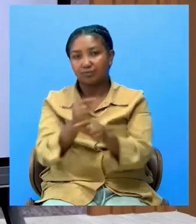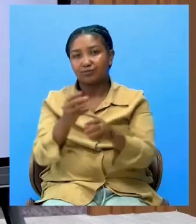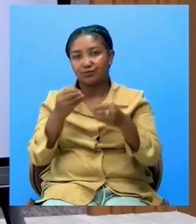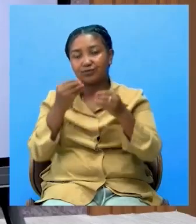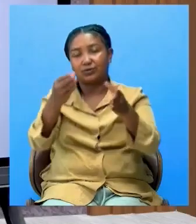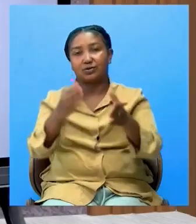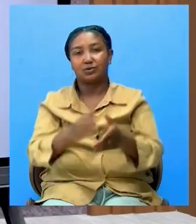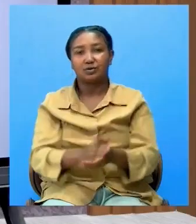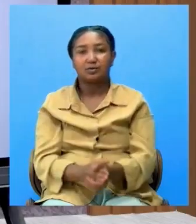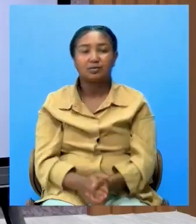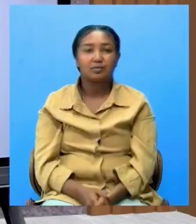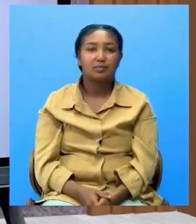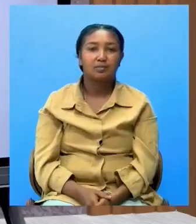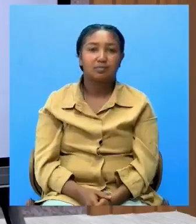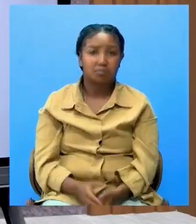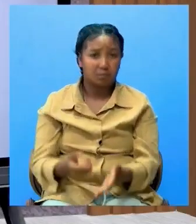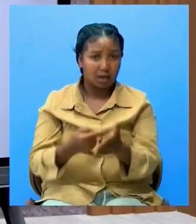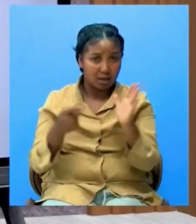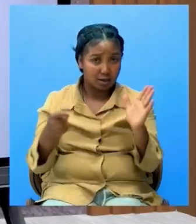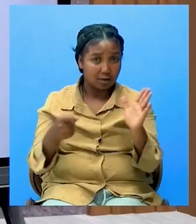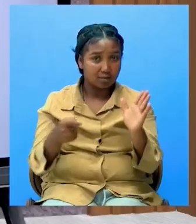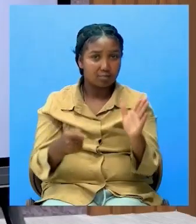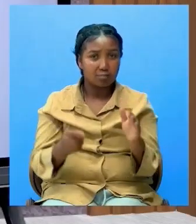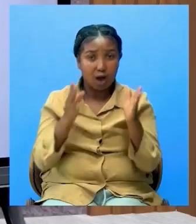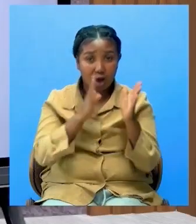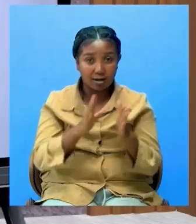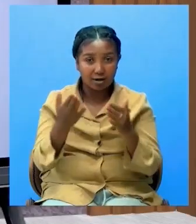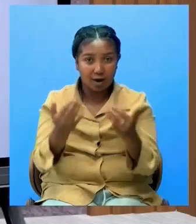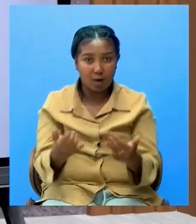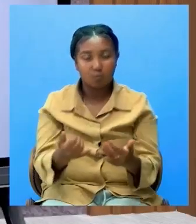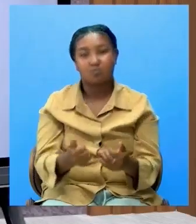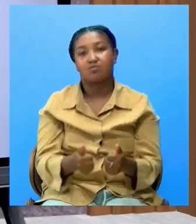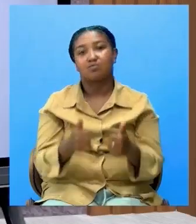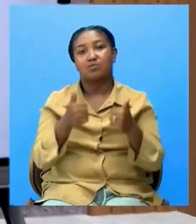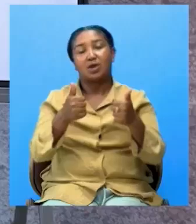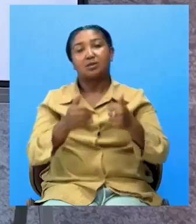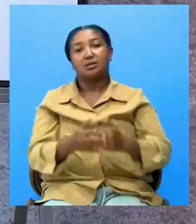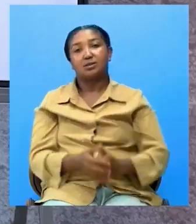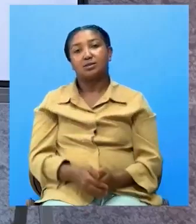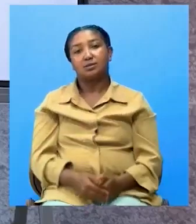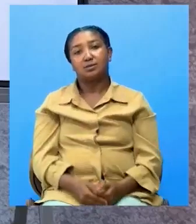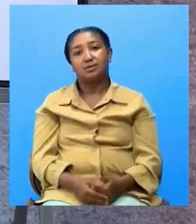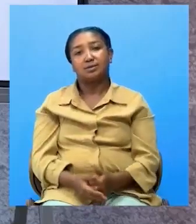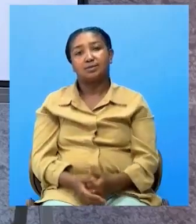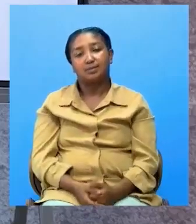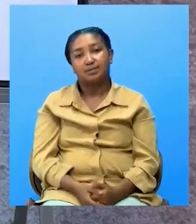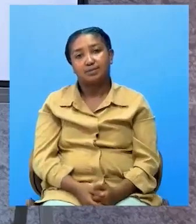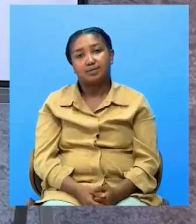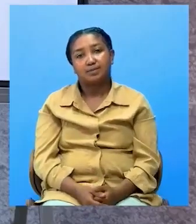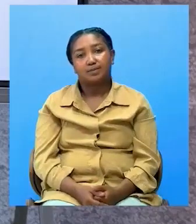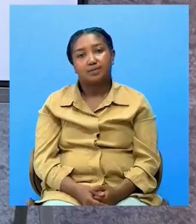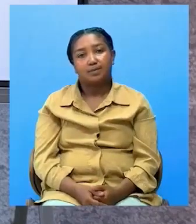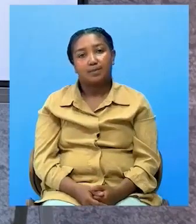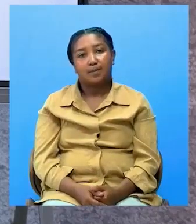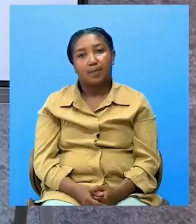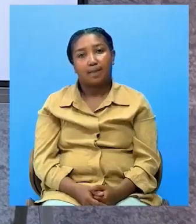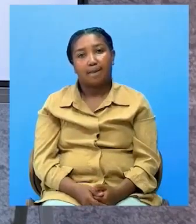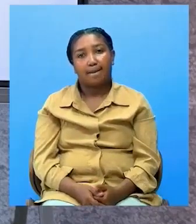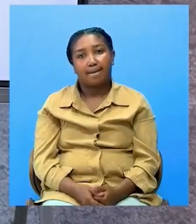1.5 minutes. Is it clear? Are you ready? Nice. Come on here.